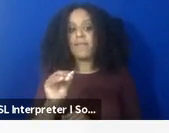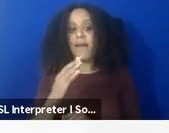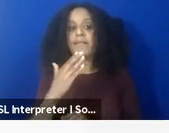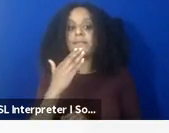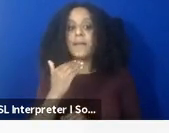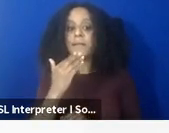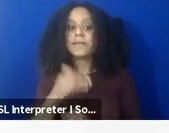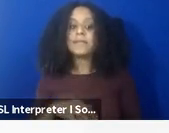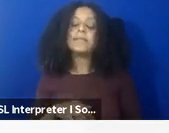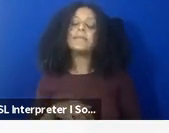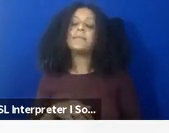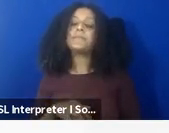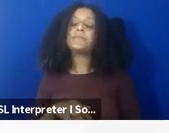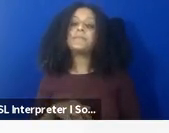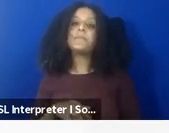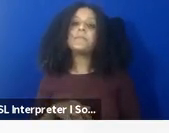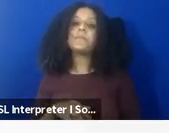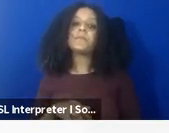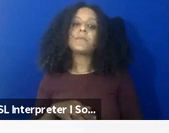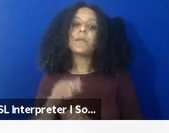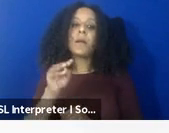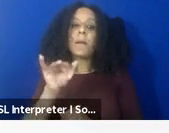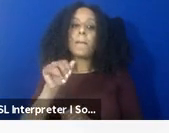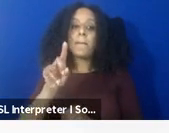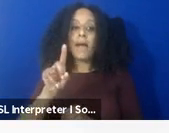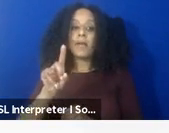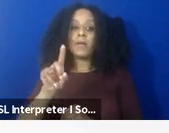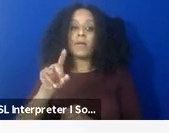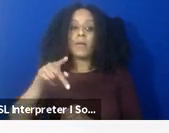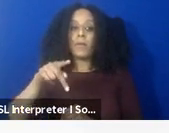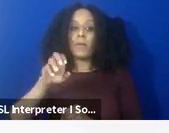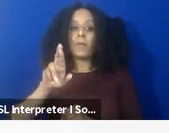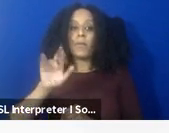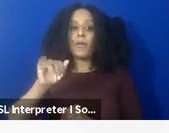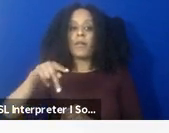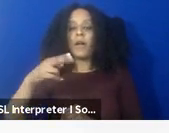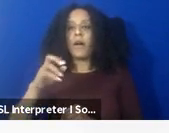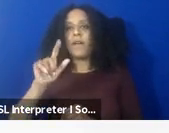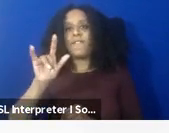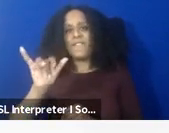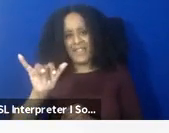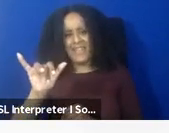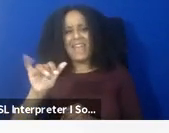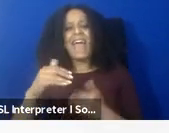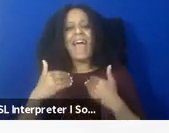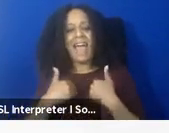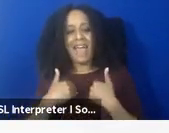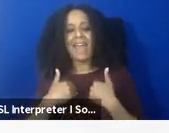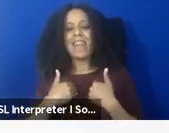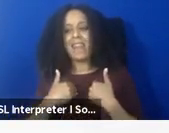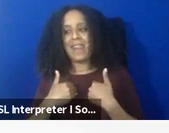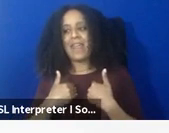with diabetes, mild peripheral neuropathy was in 19%, severe was less common in 7%.